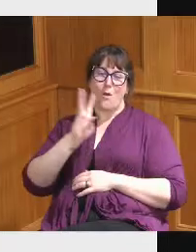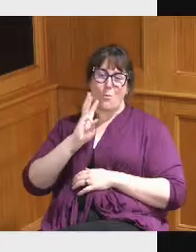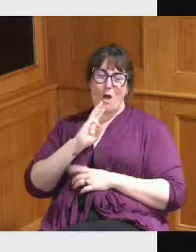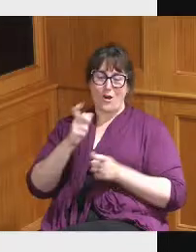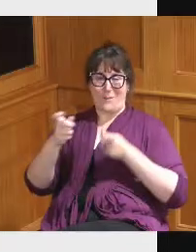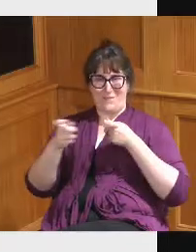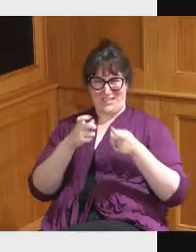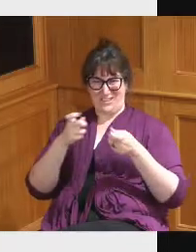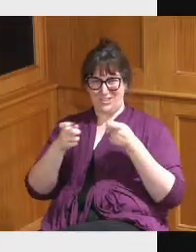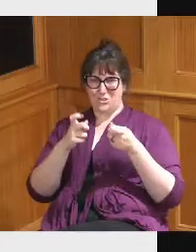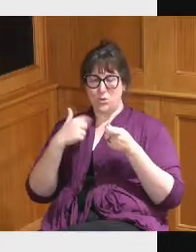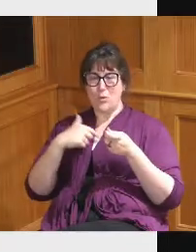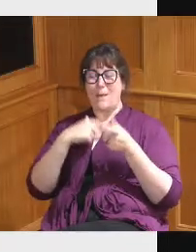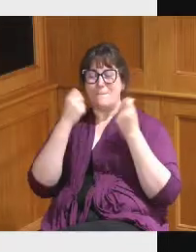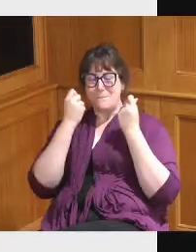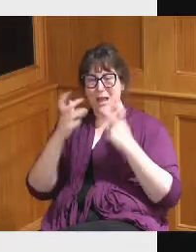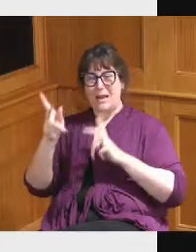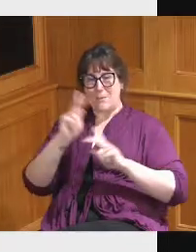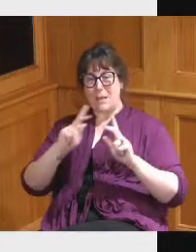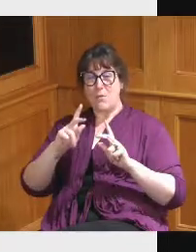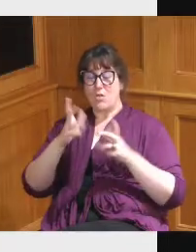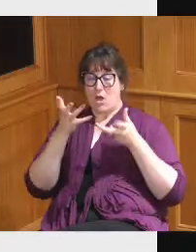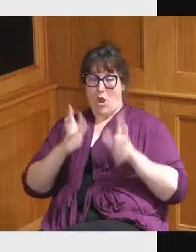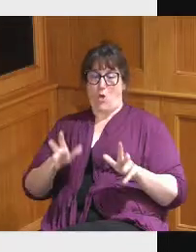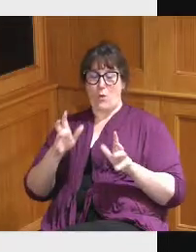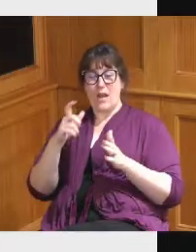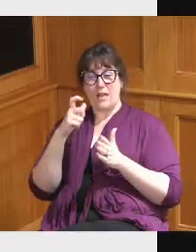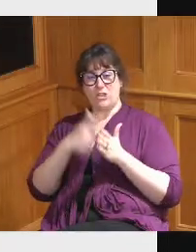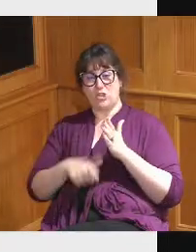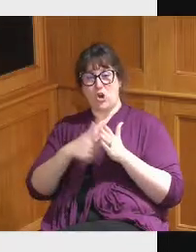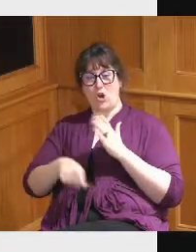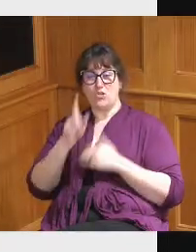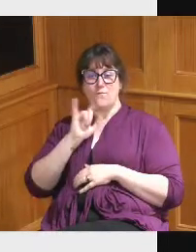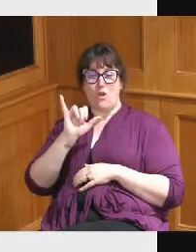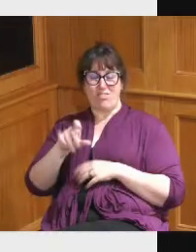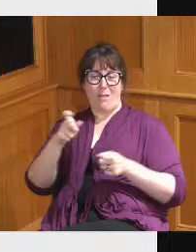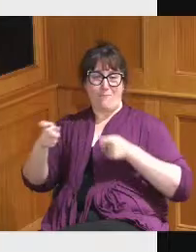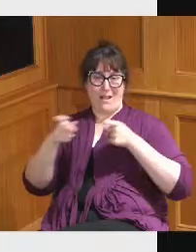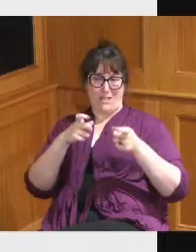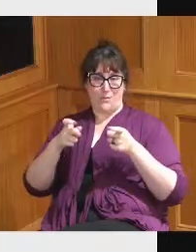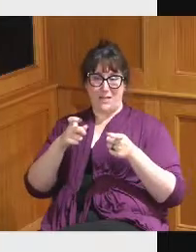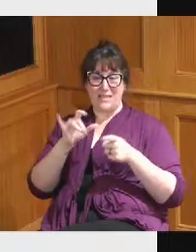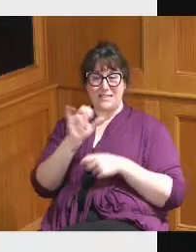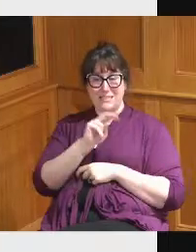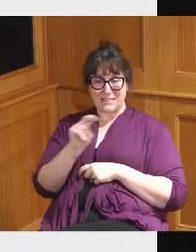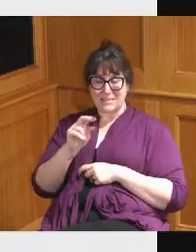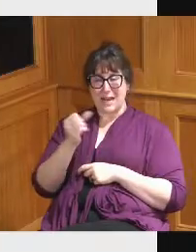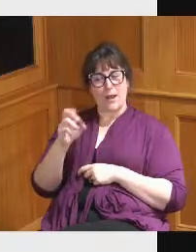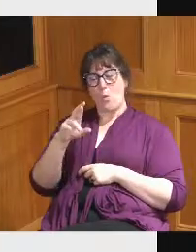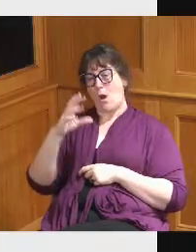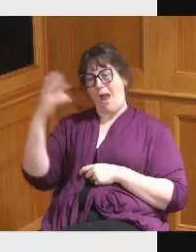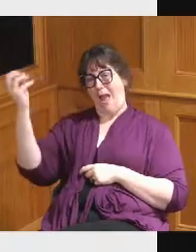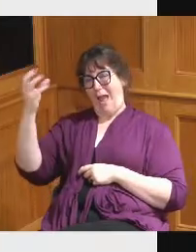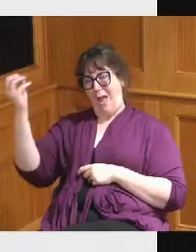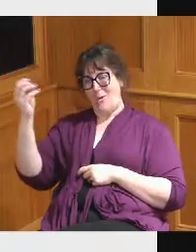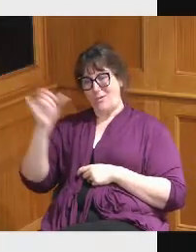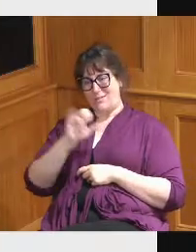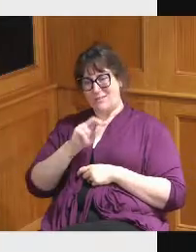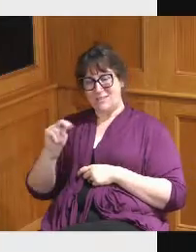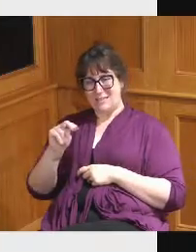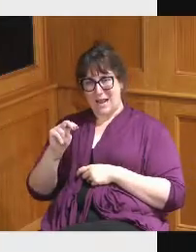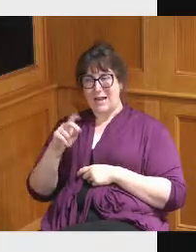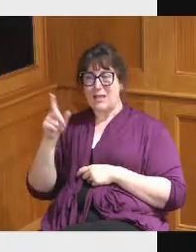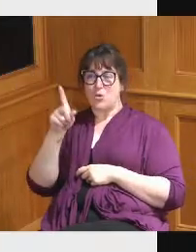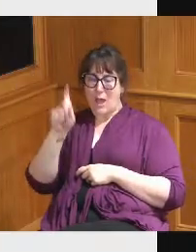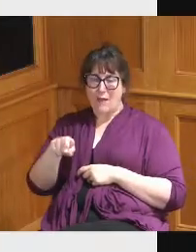multiple entities that already do charge for stormwater management. Whether you're in the city of Cincinnati or outside, you're paying